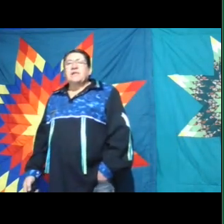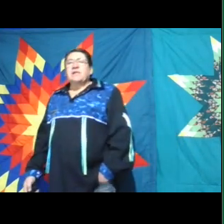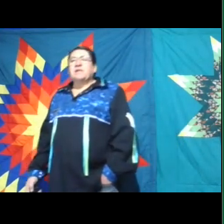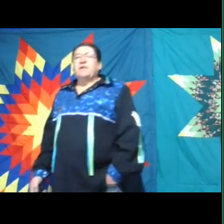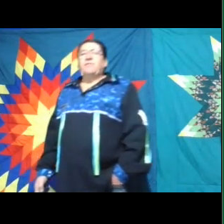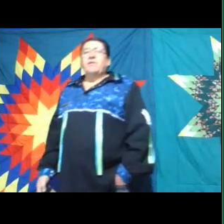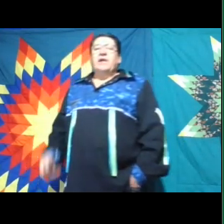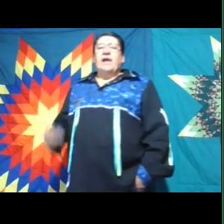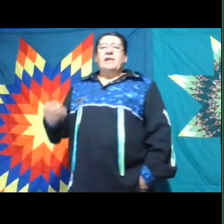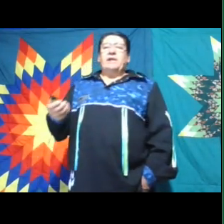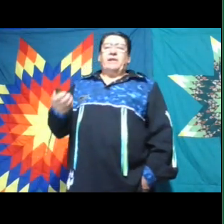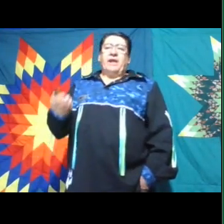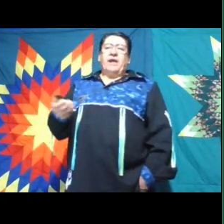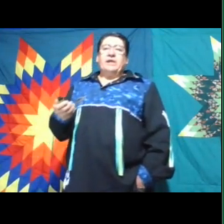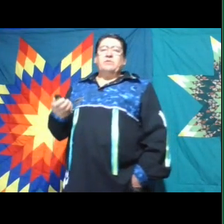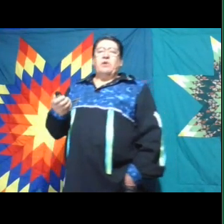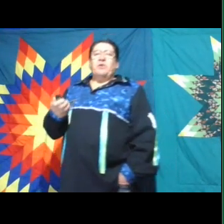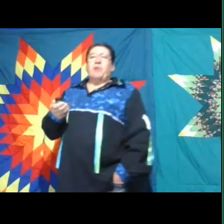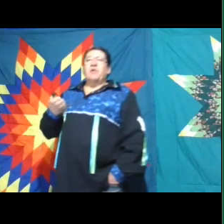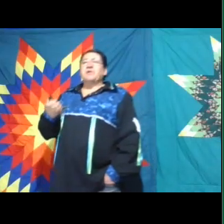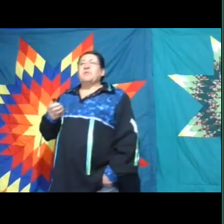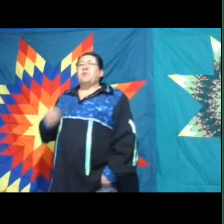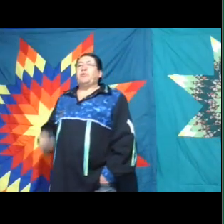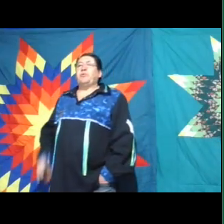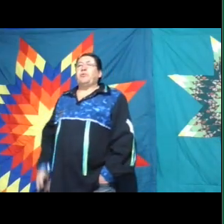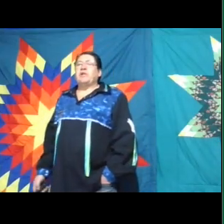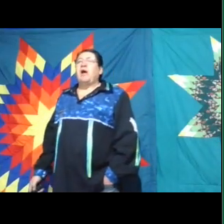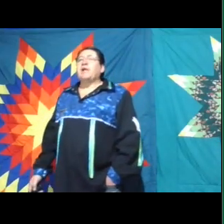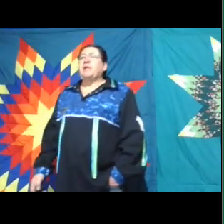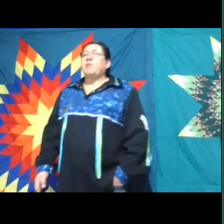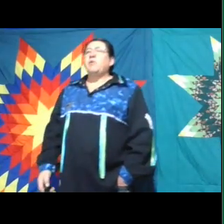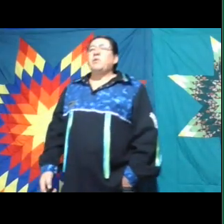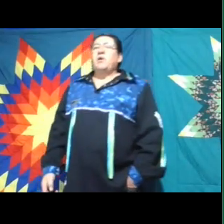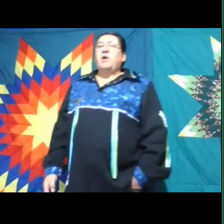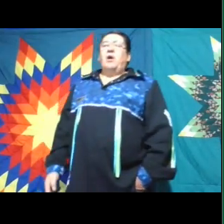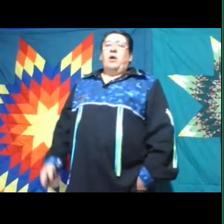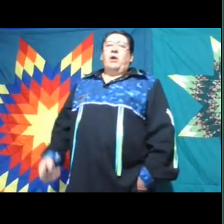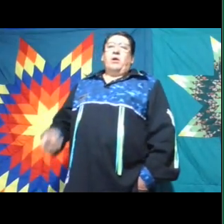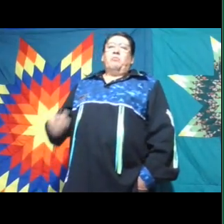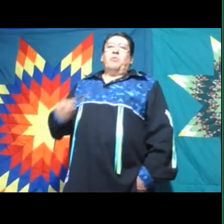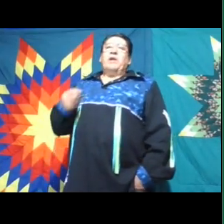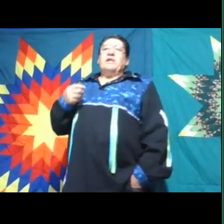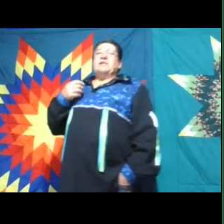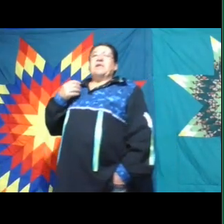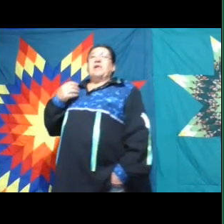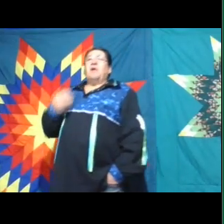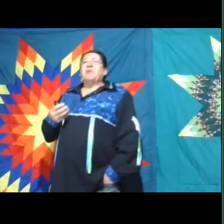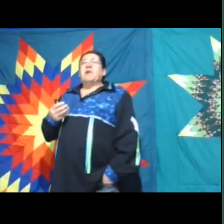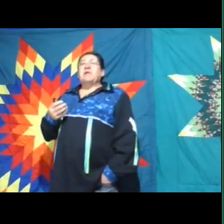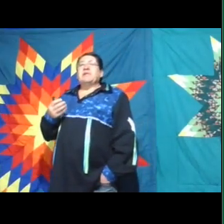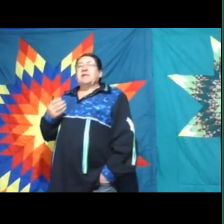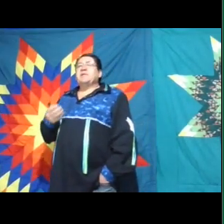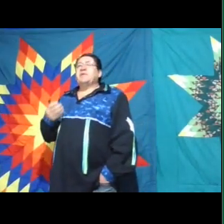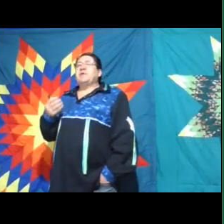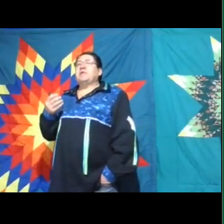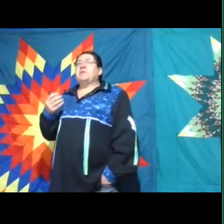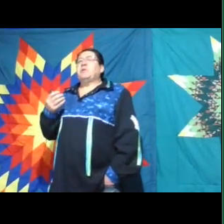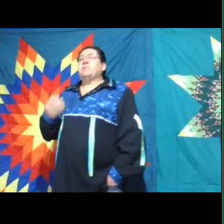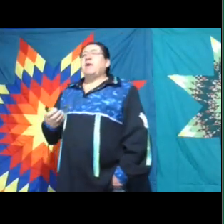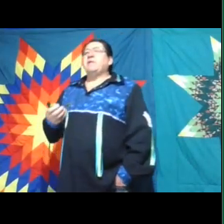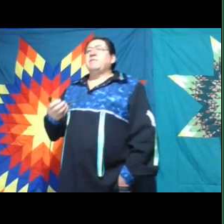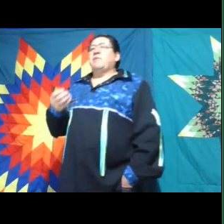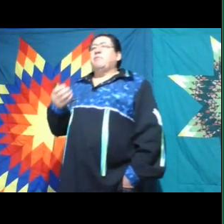Cultural insensitivity, again, that is one of the barriers that we will be talking about, but it is the company's,